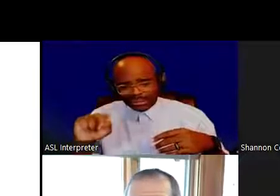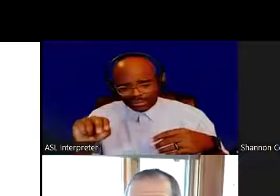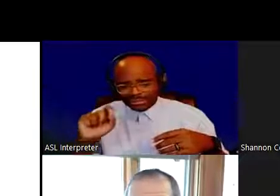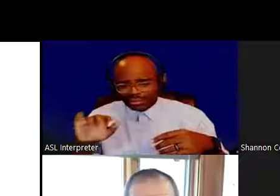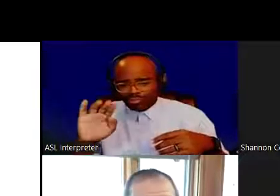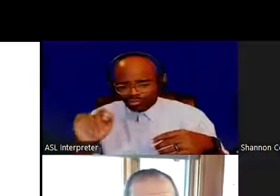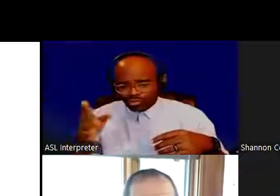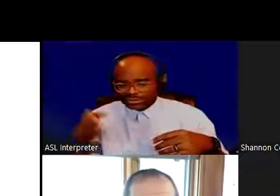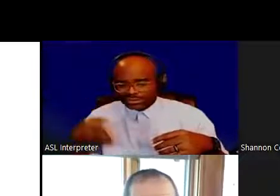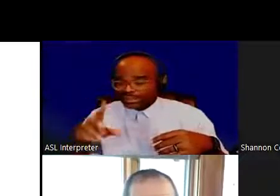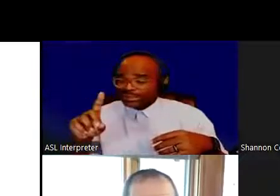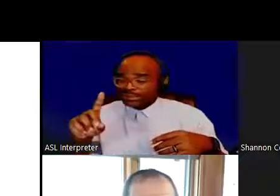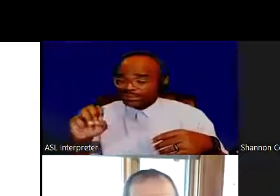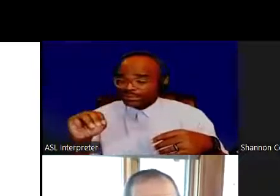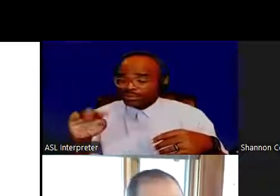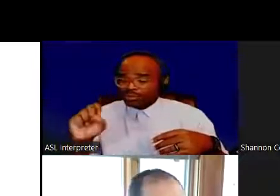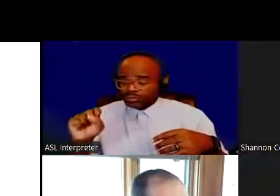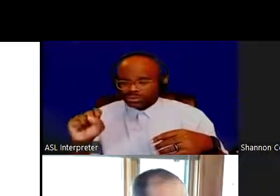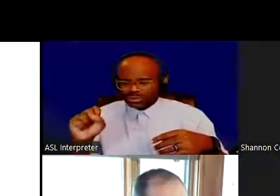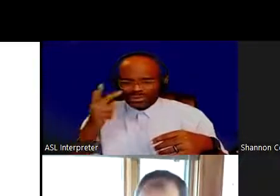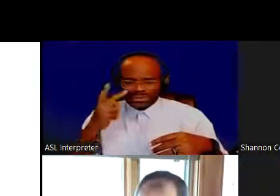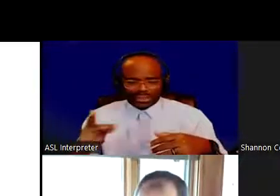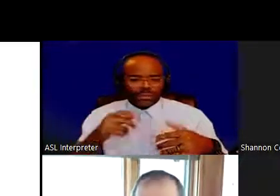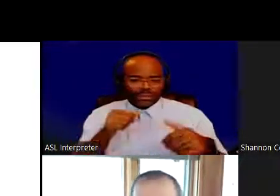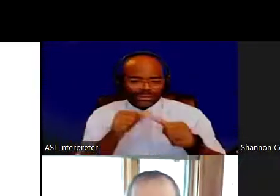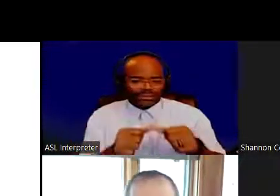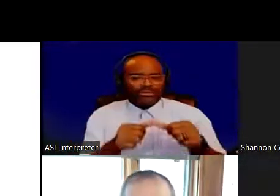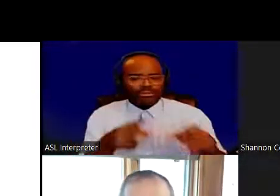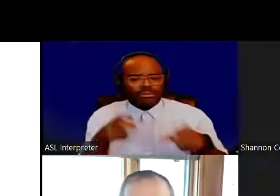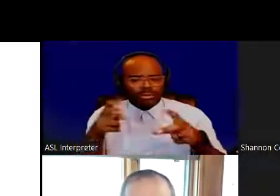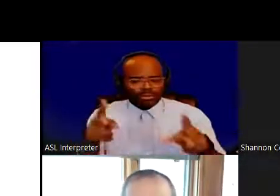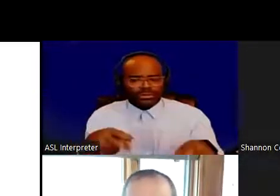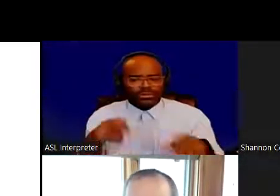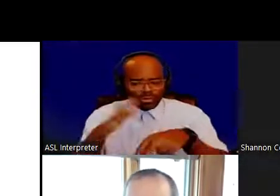studies as we continue posting them online.